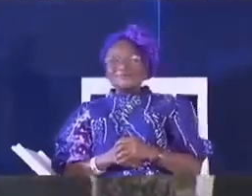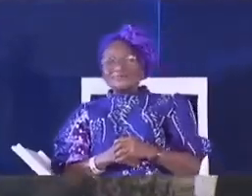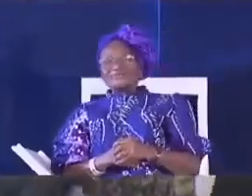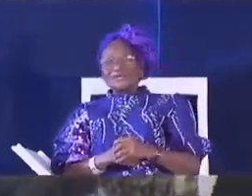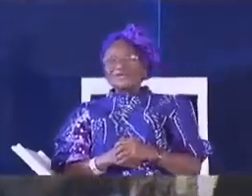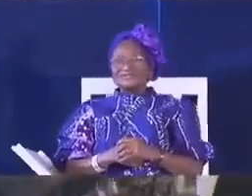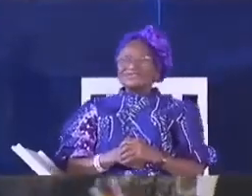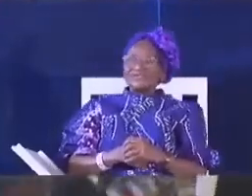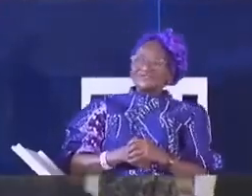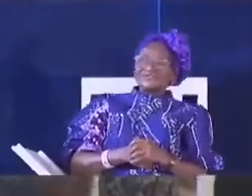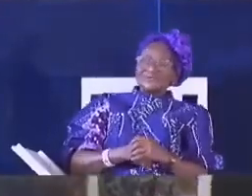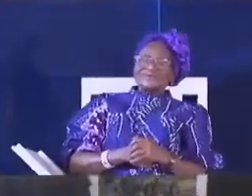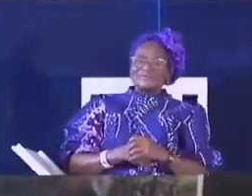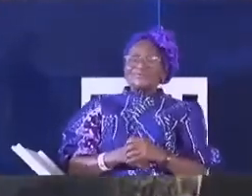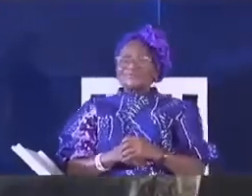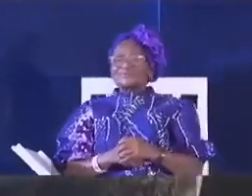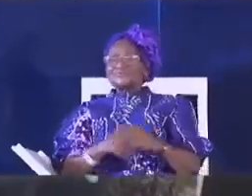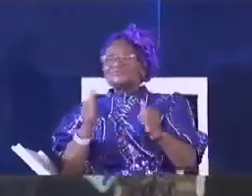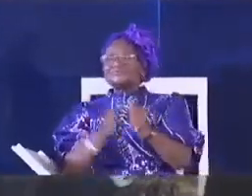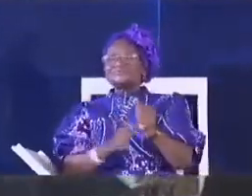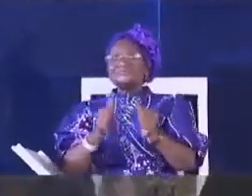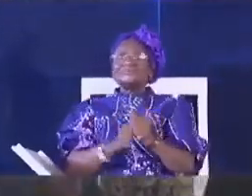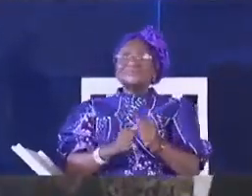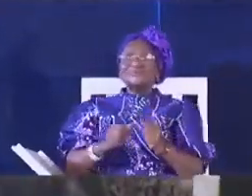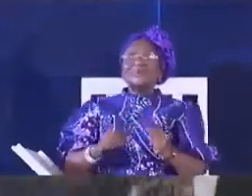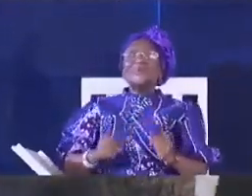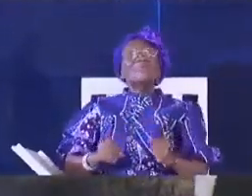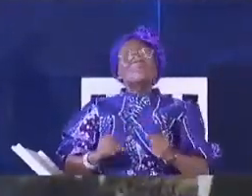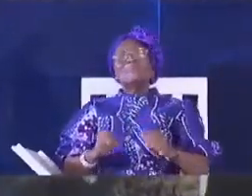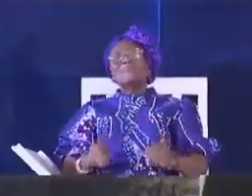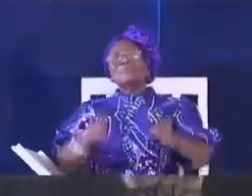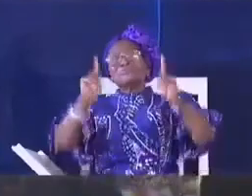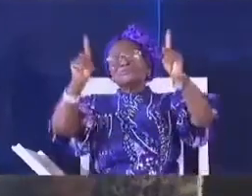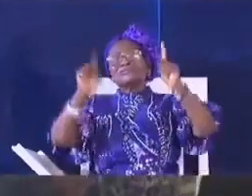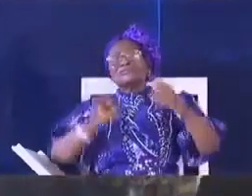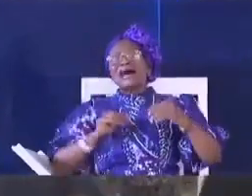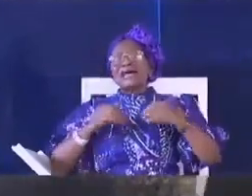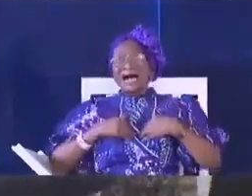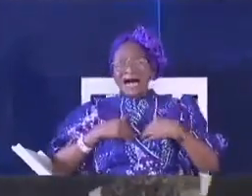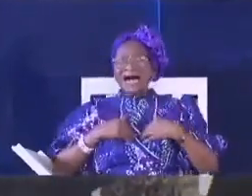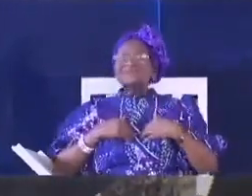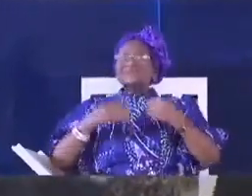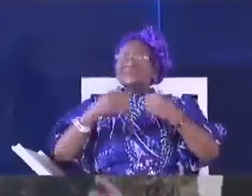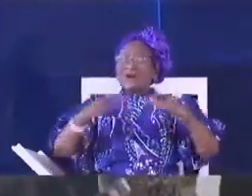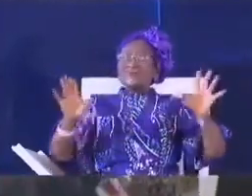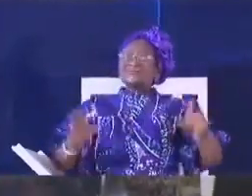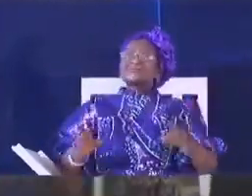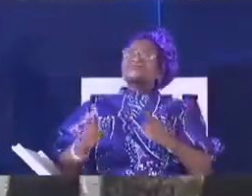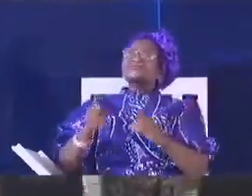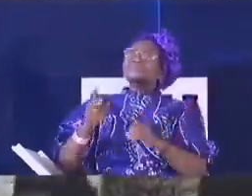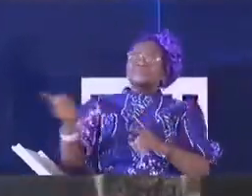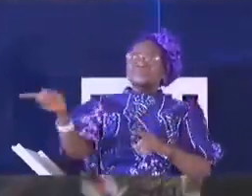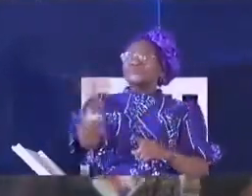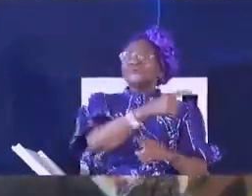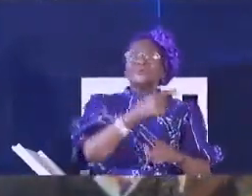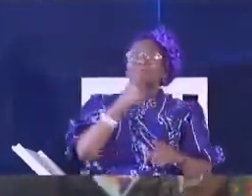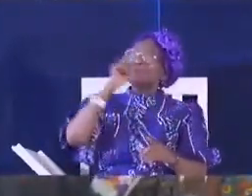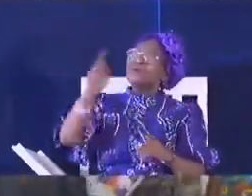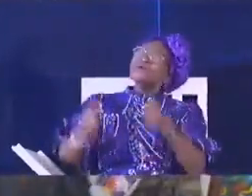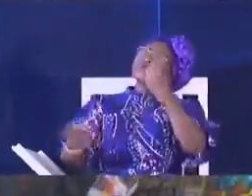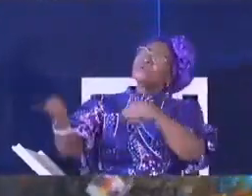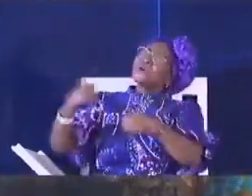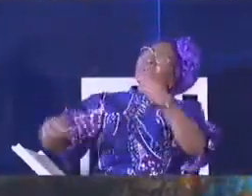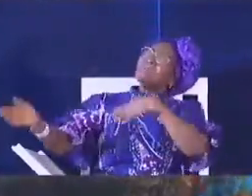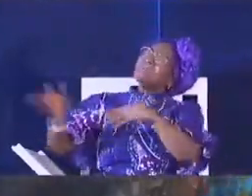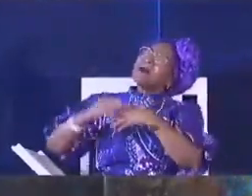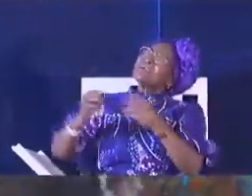Every opportunity I've lost, you must come back. You must come back. You must come back speedily. You